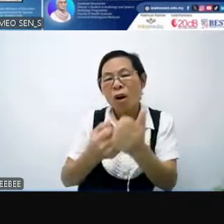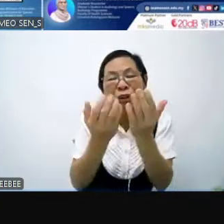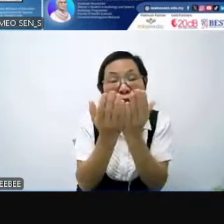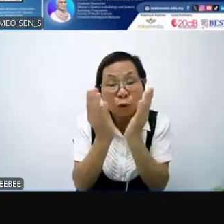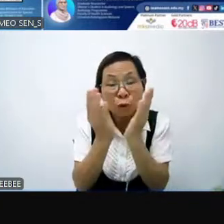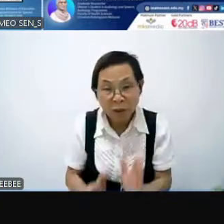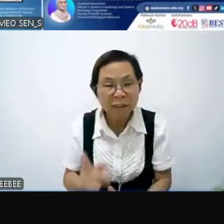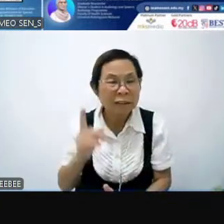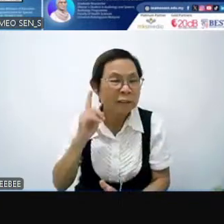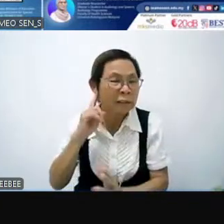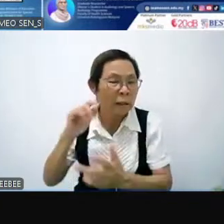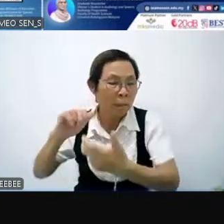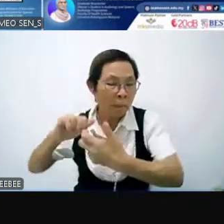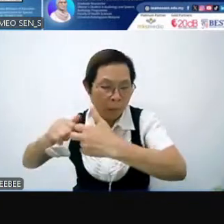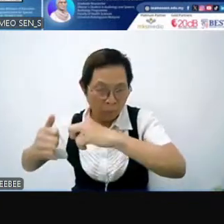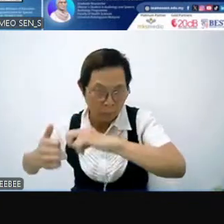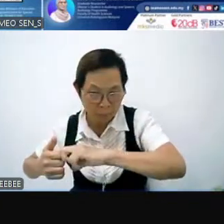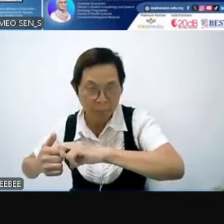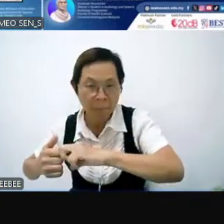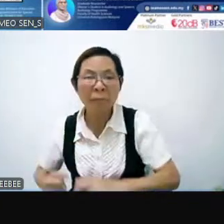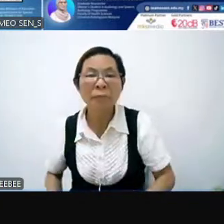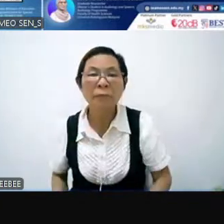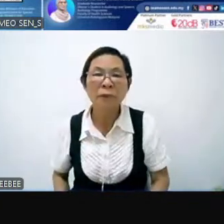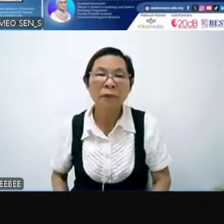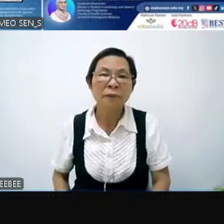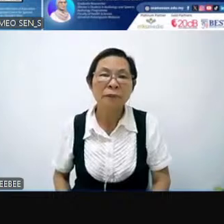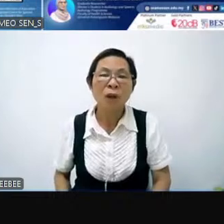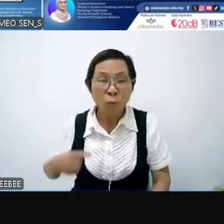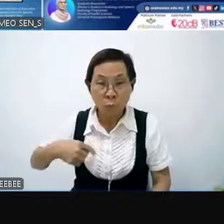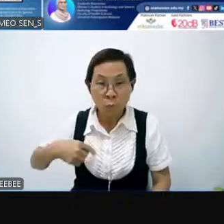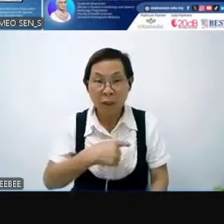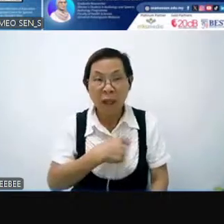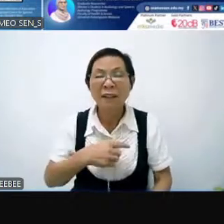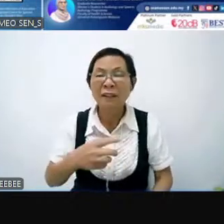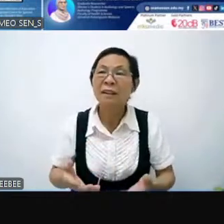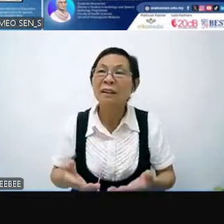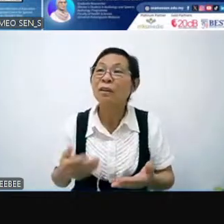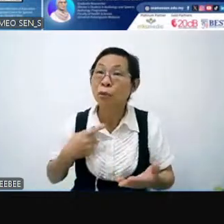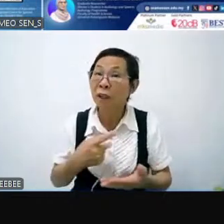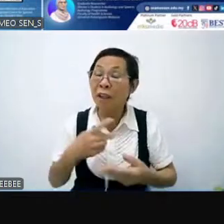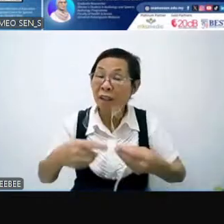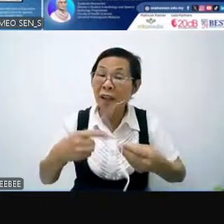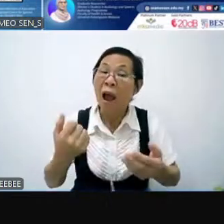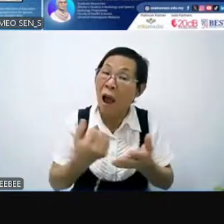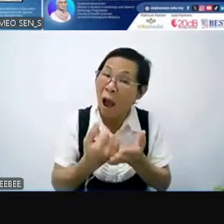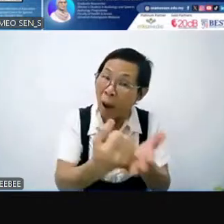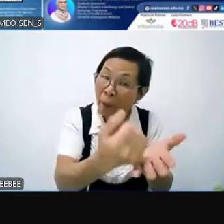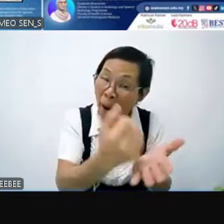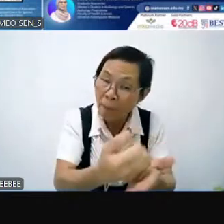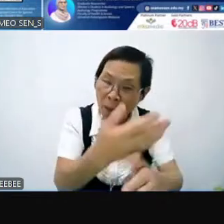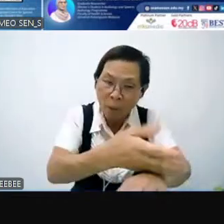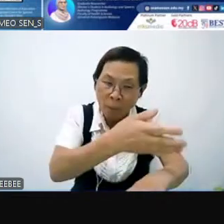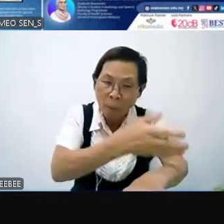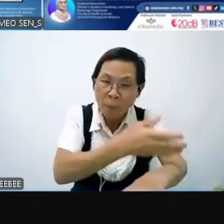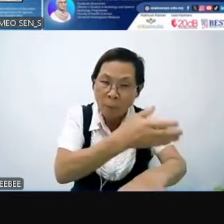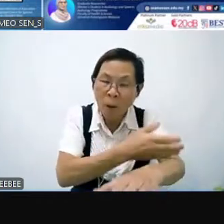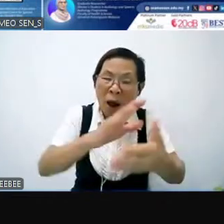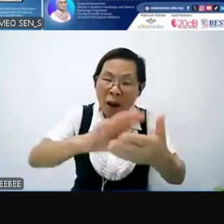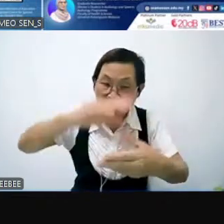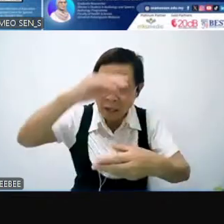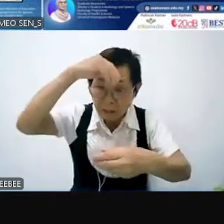hearing challenges. So we can also provide them with interventions to improve their access to learning in the